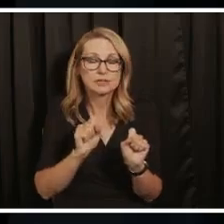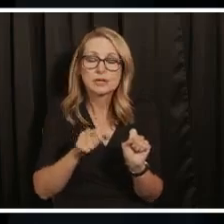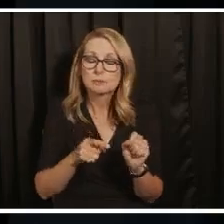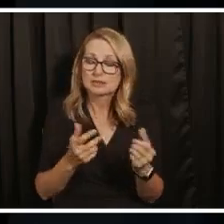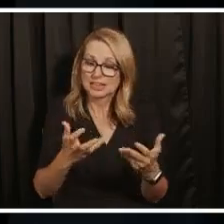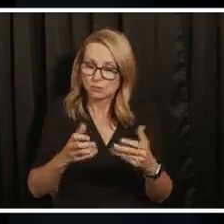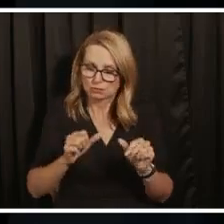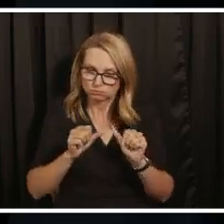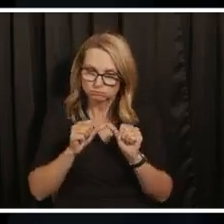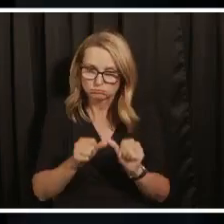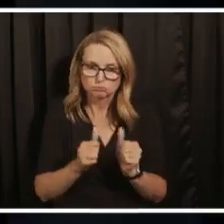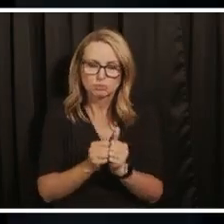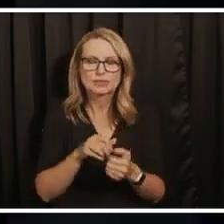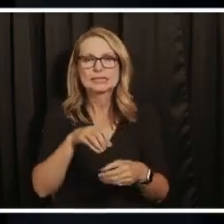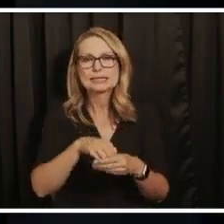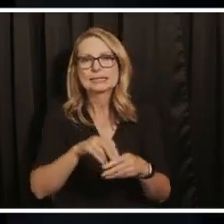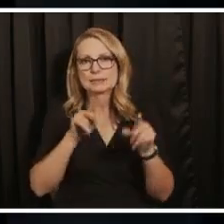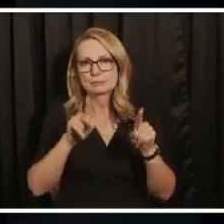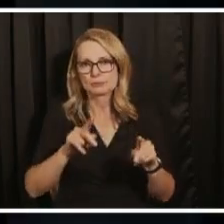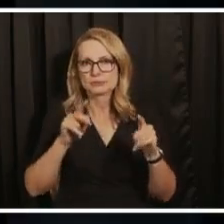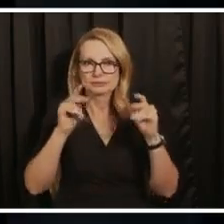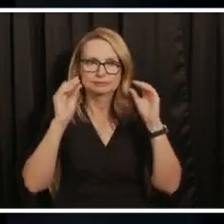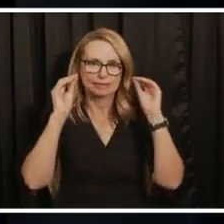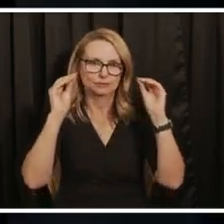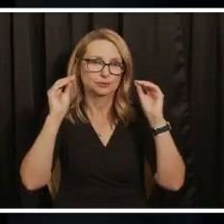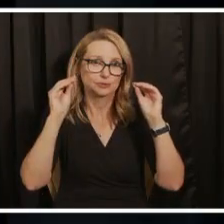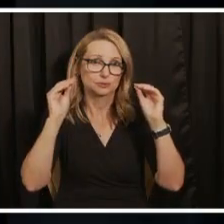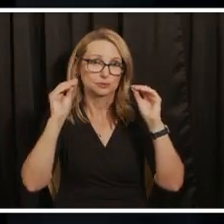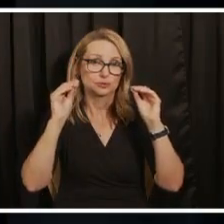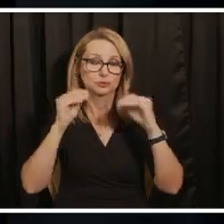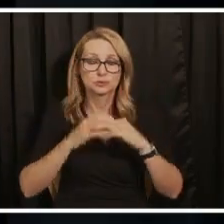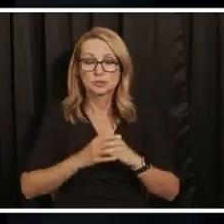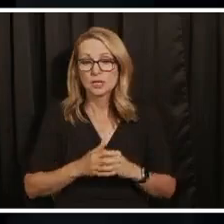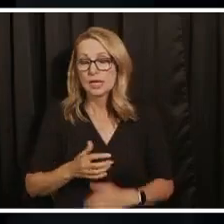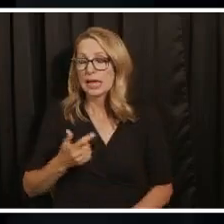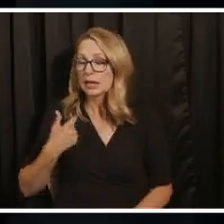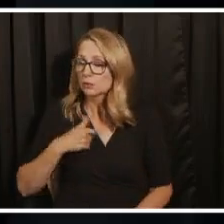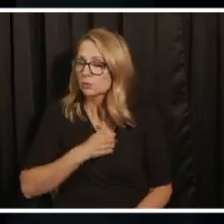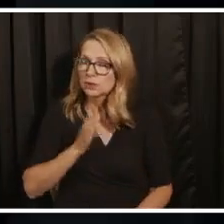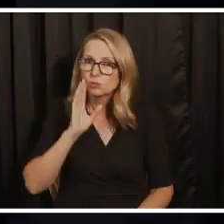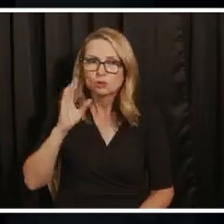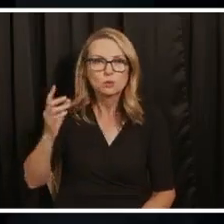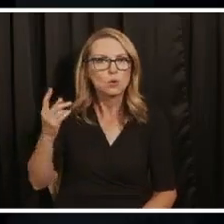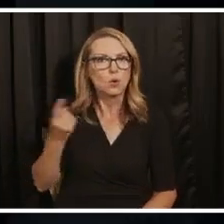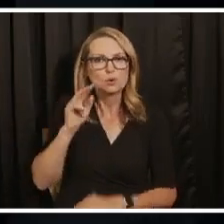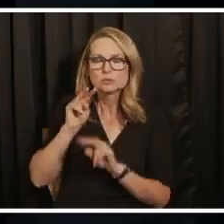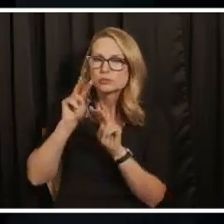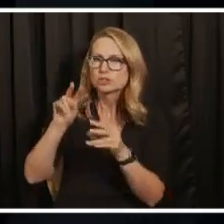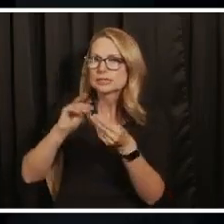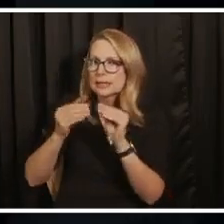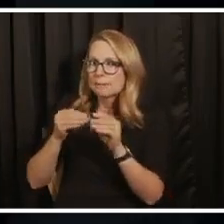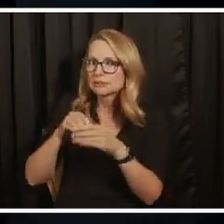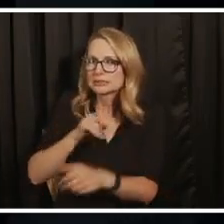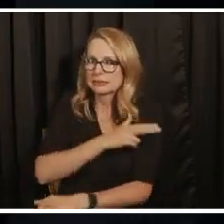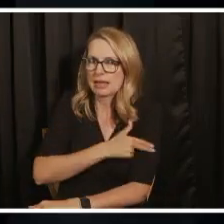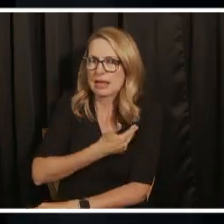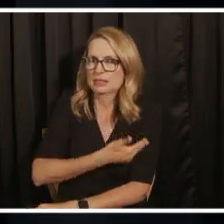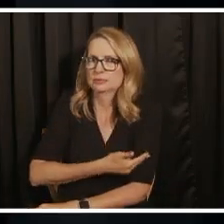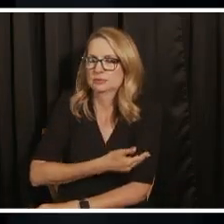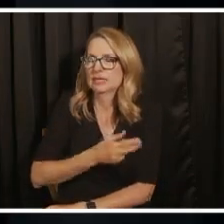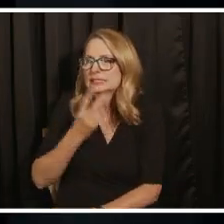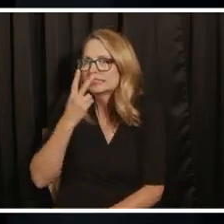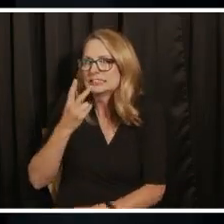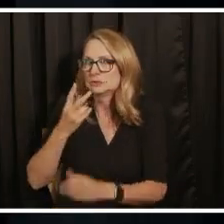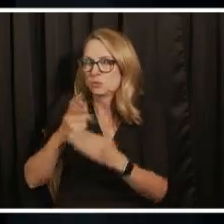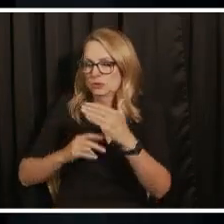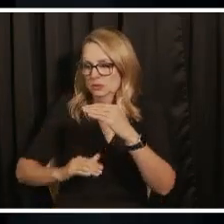education. And of course, we will always, as our North Star, look to hospital capacity. And our current hospital capacity